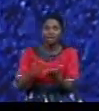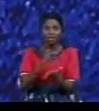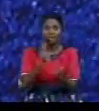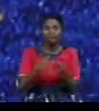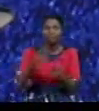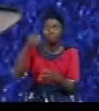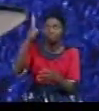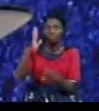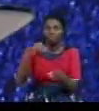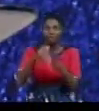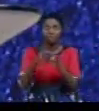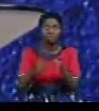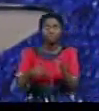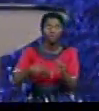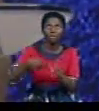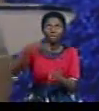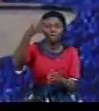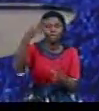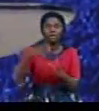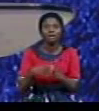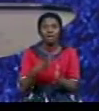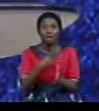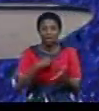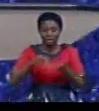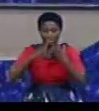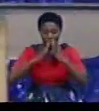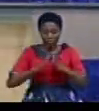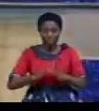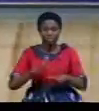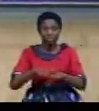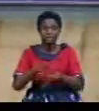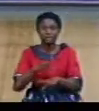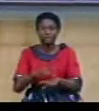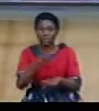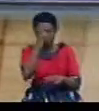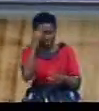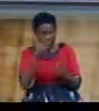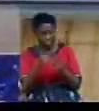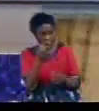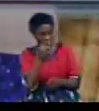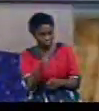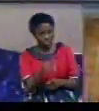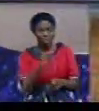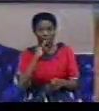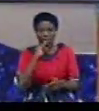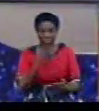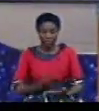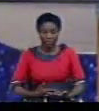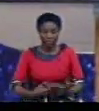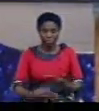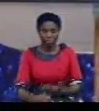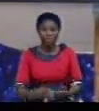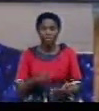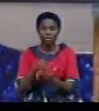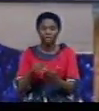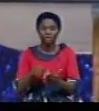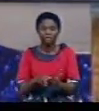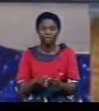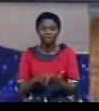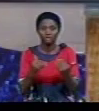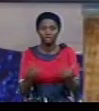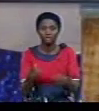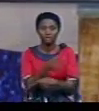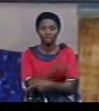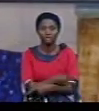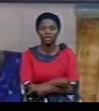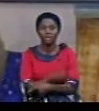God in the highest some peace on Earth because to you is Born This Day in the